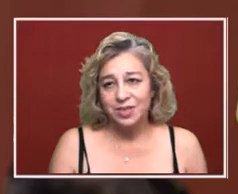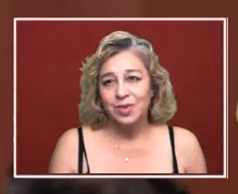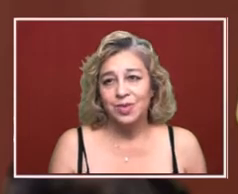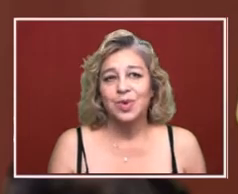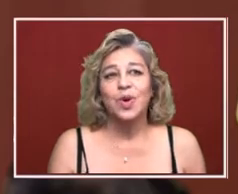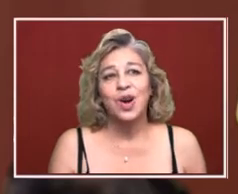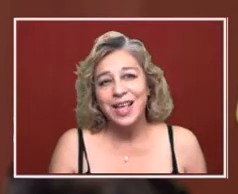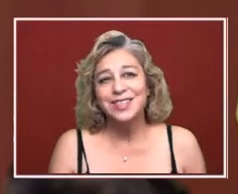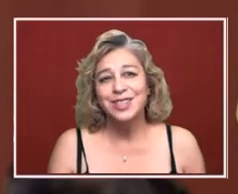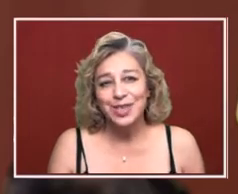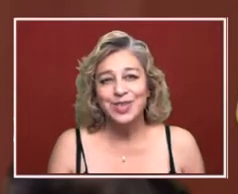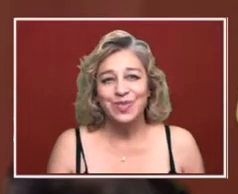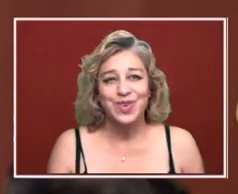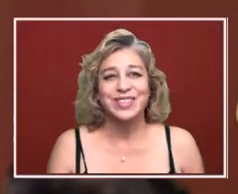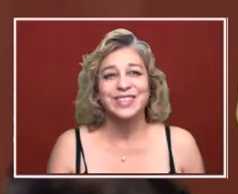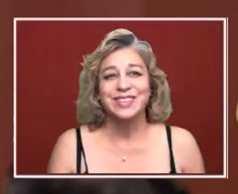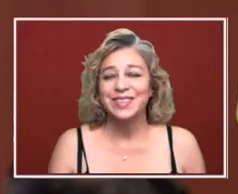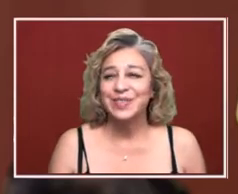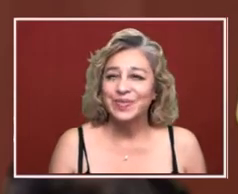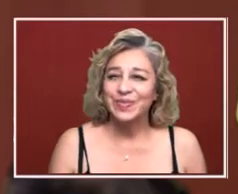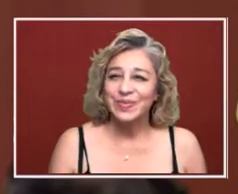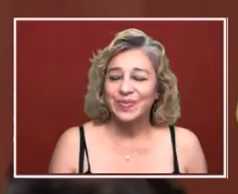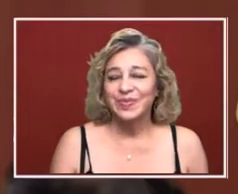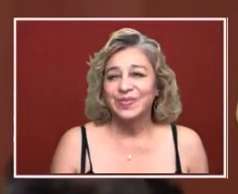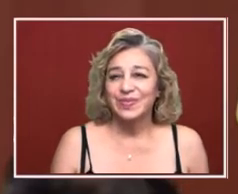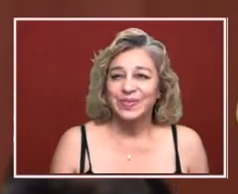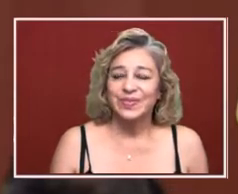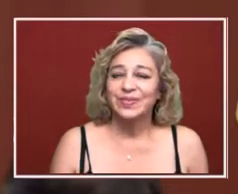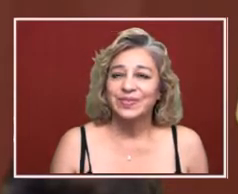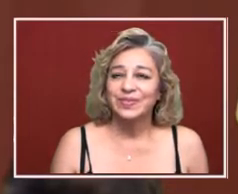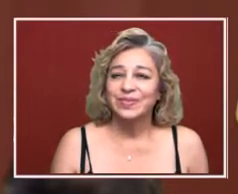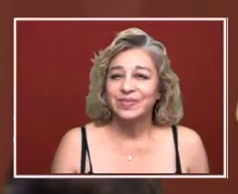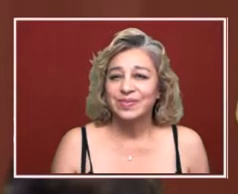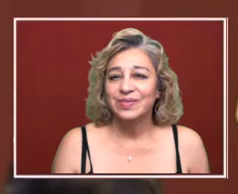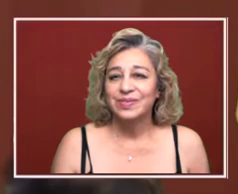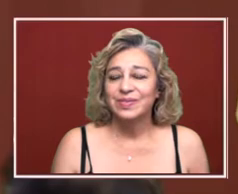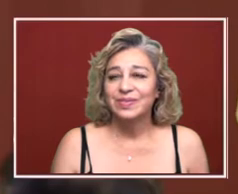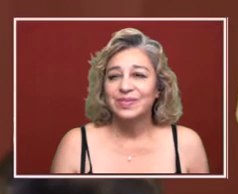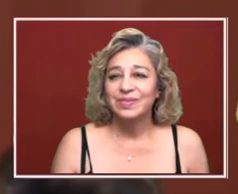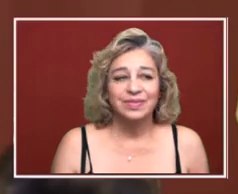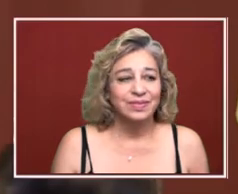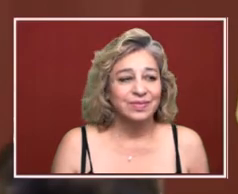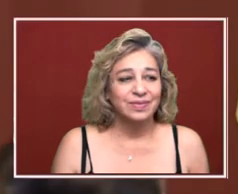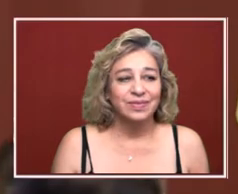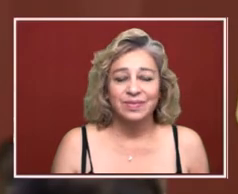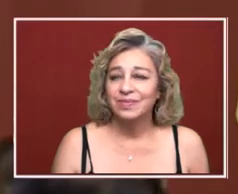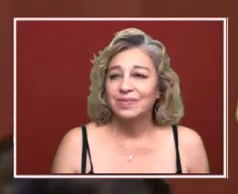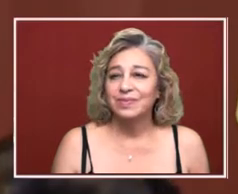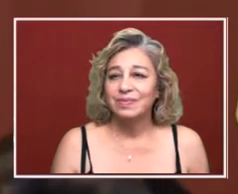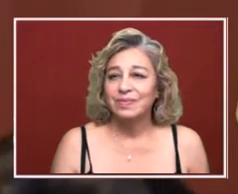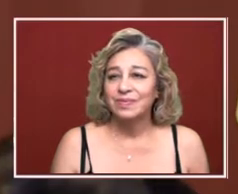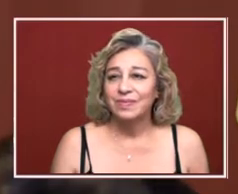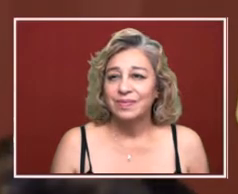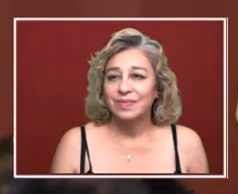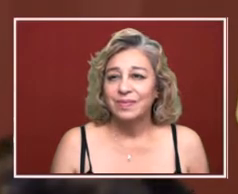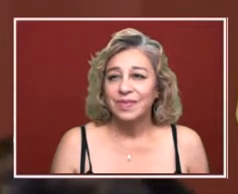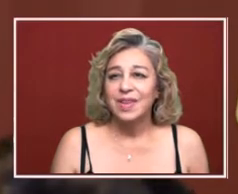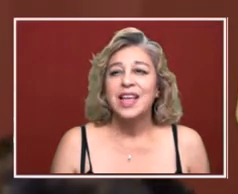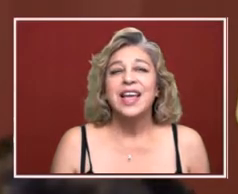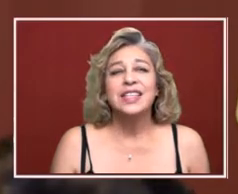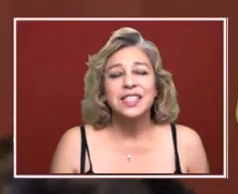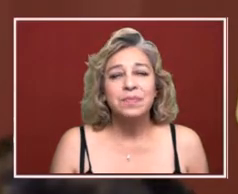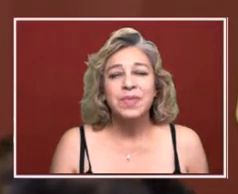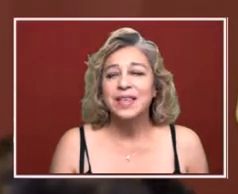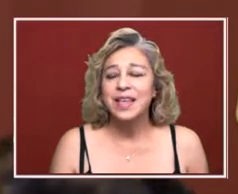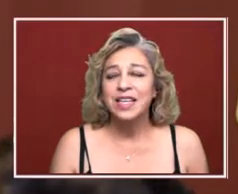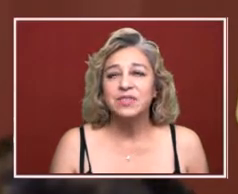force or less use of force. Y algo que es fundamental,